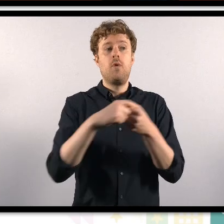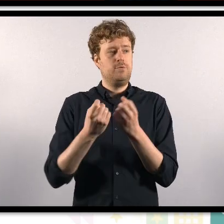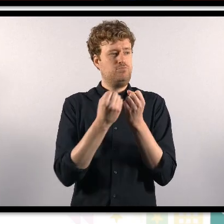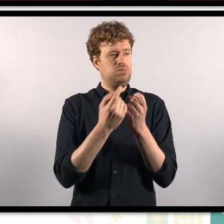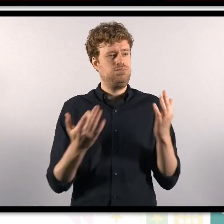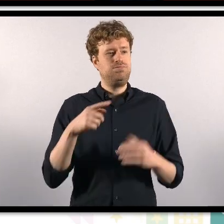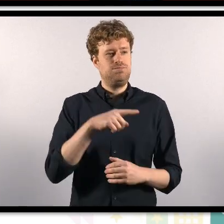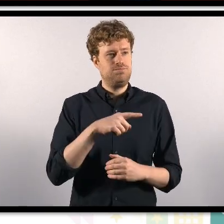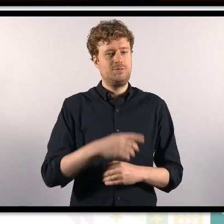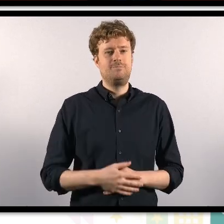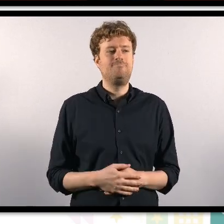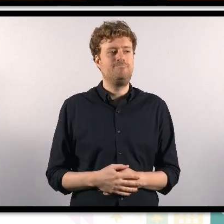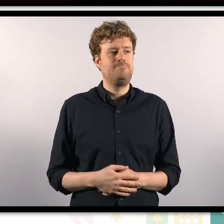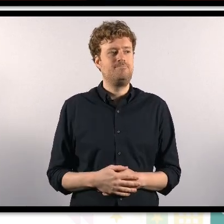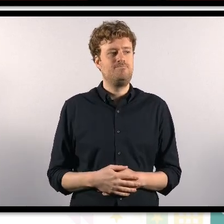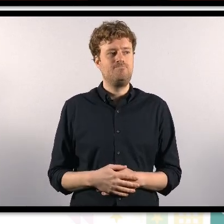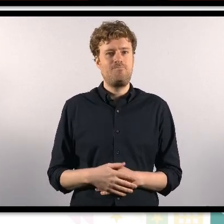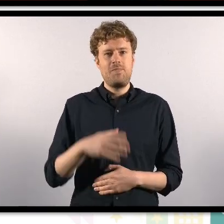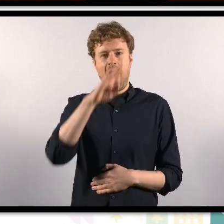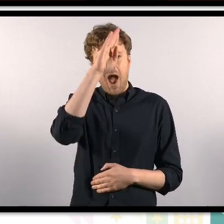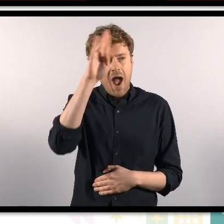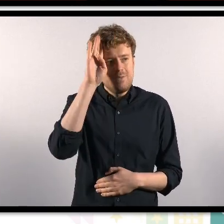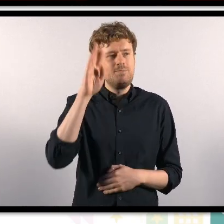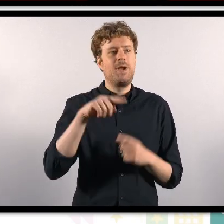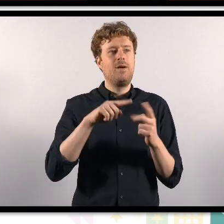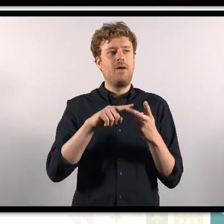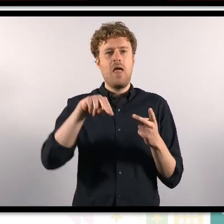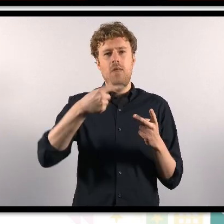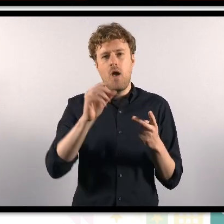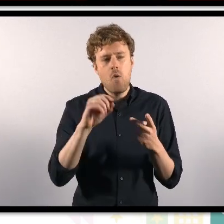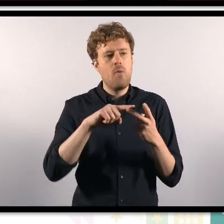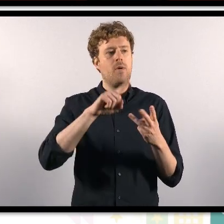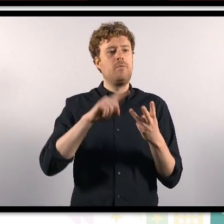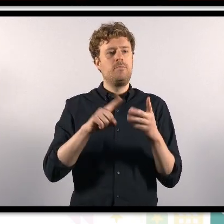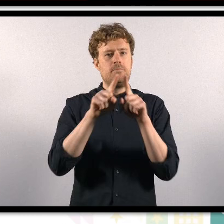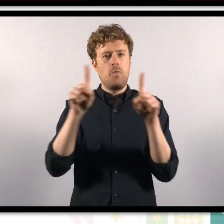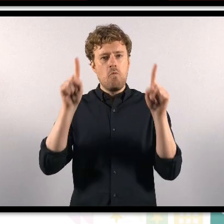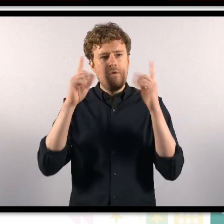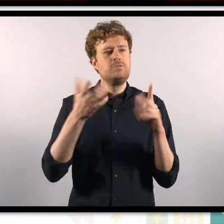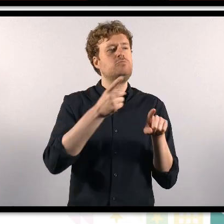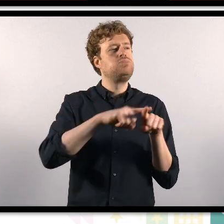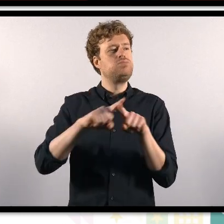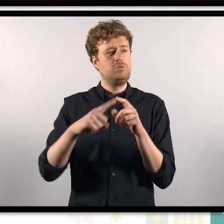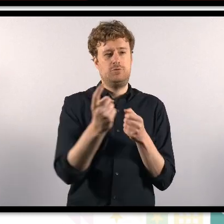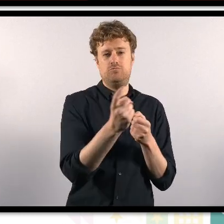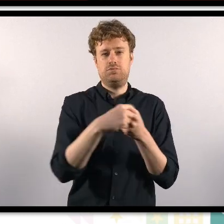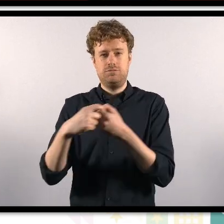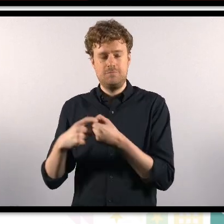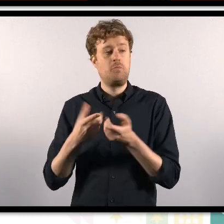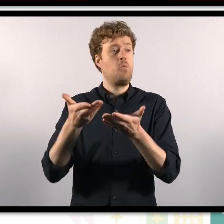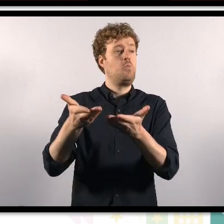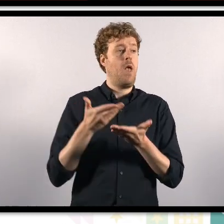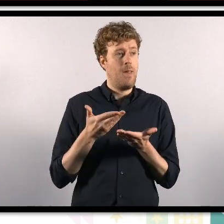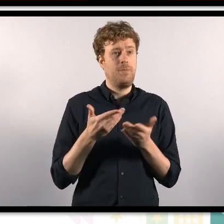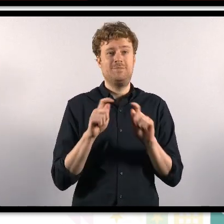new announcement that we're doing. So last year on stage, I was in Paris. I announced our new kind of Cloud Native Education Ambassador program to basically help